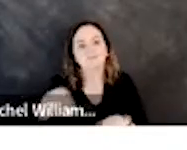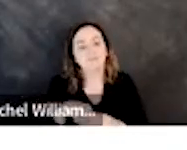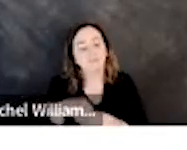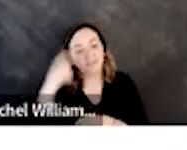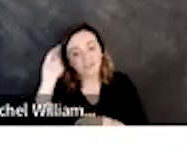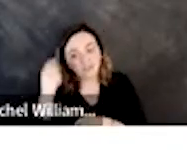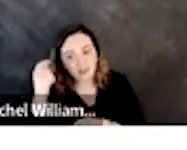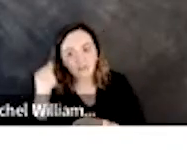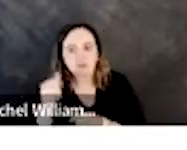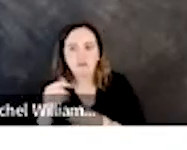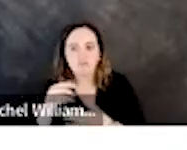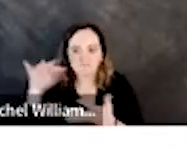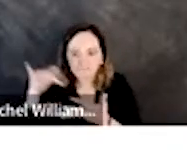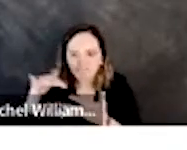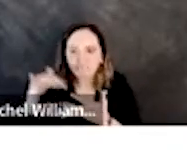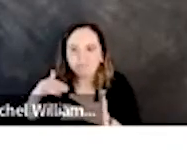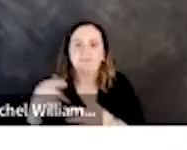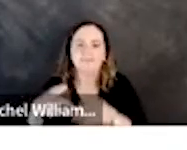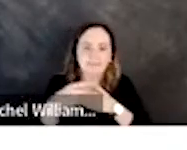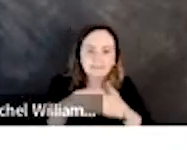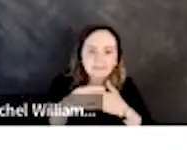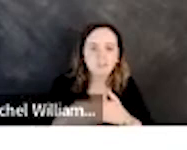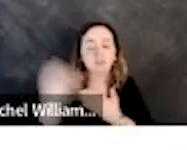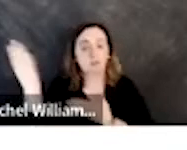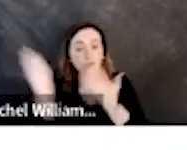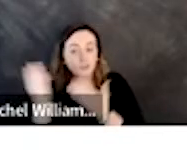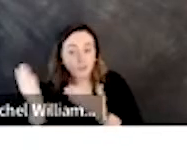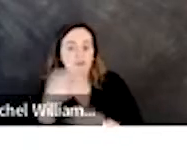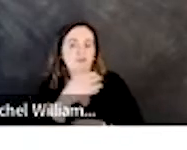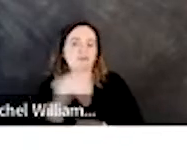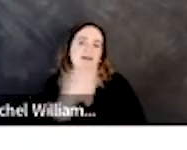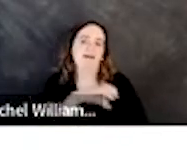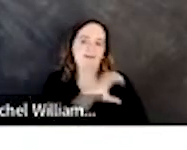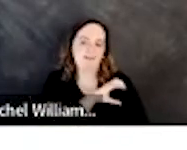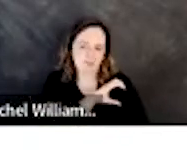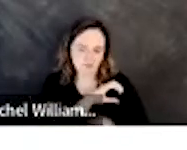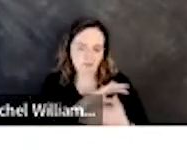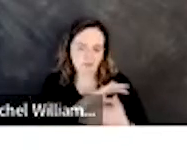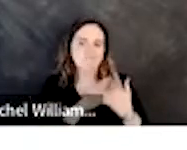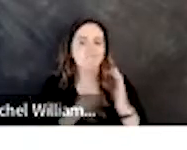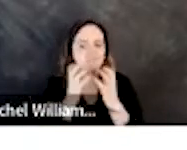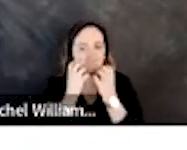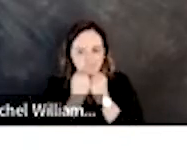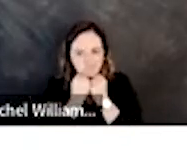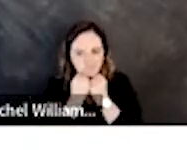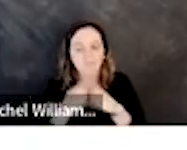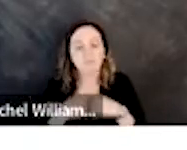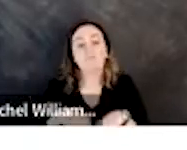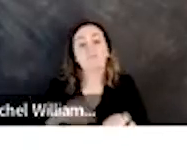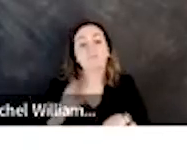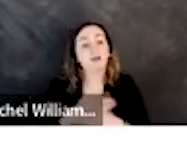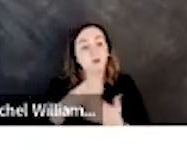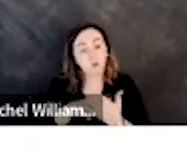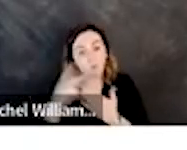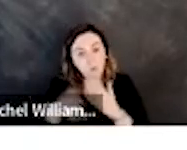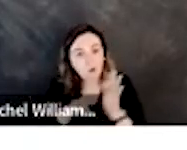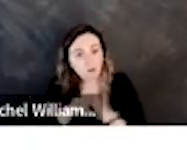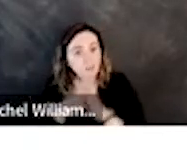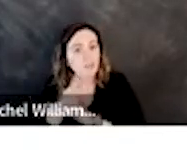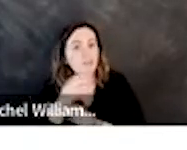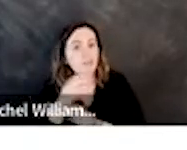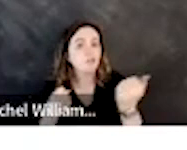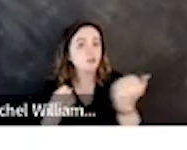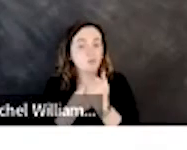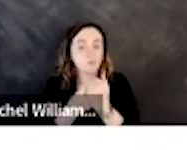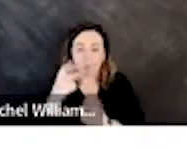scholarship, leadership, service, and character. The program develops and supports Park Scholars in